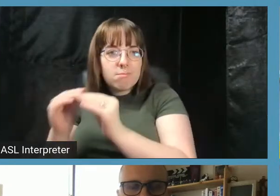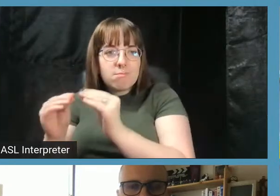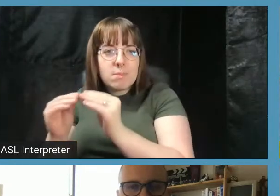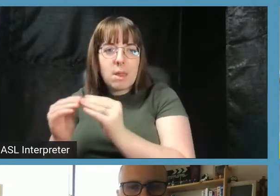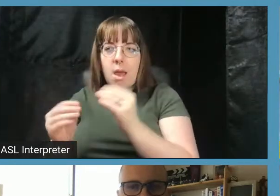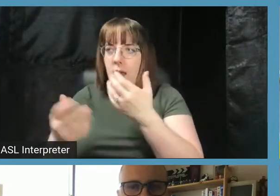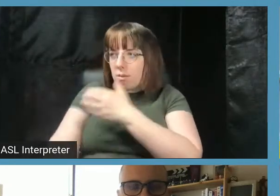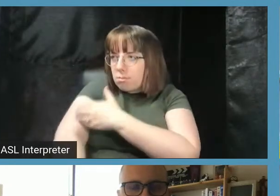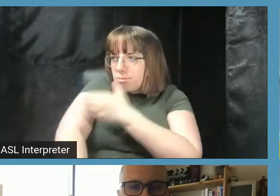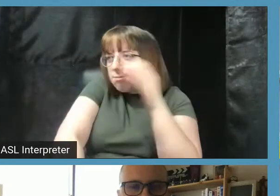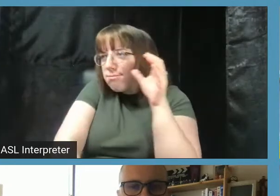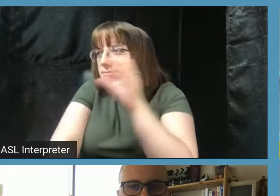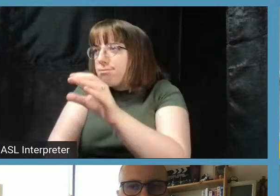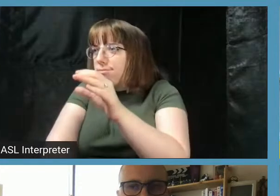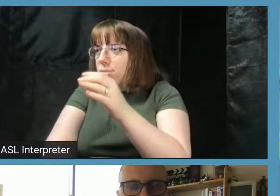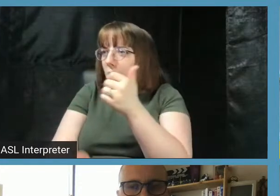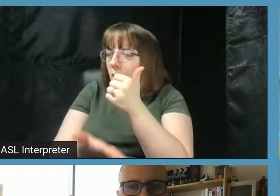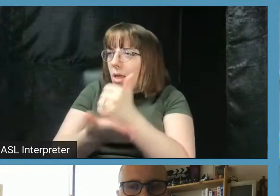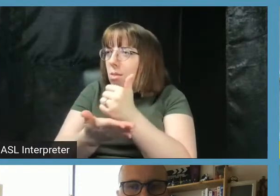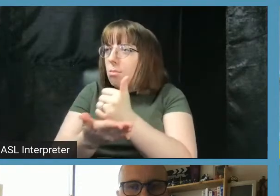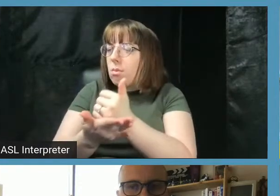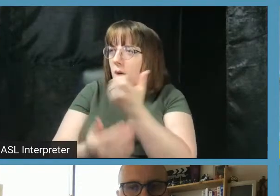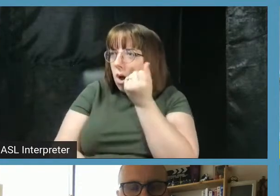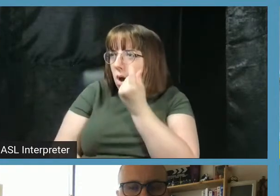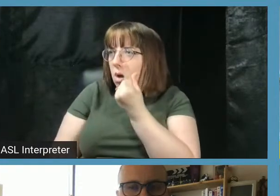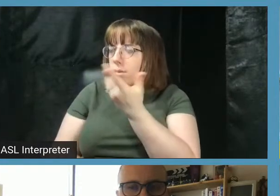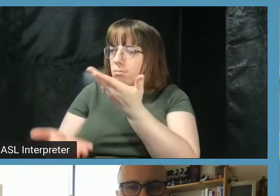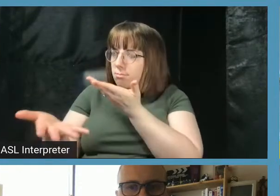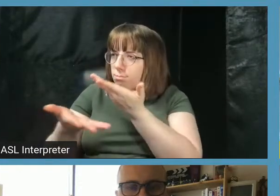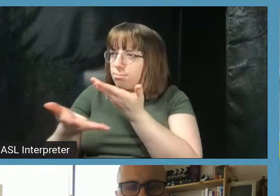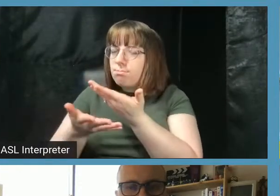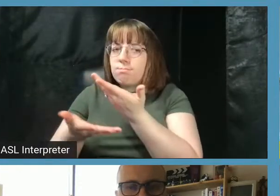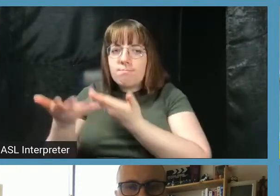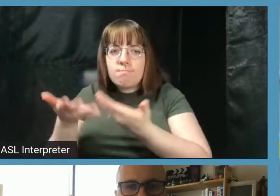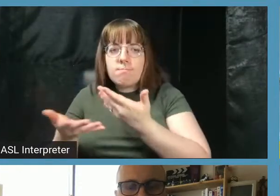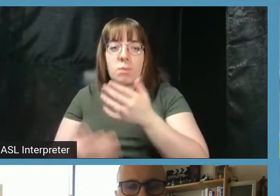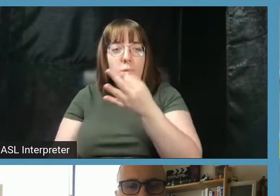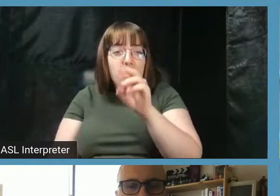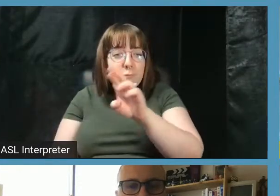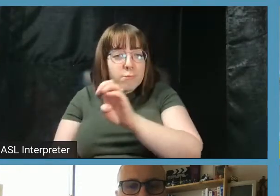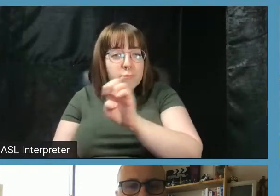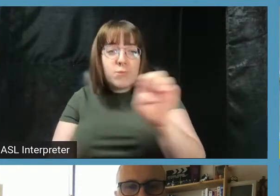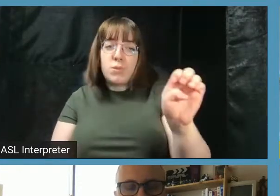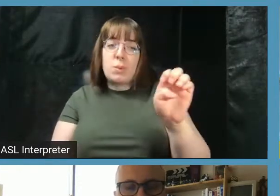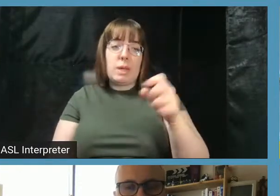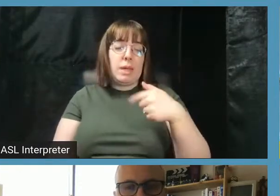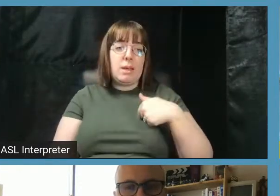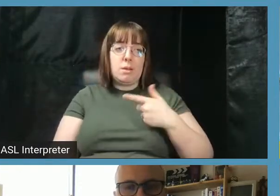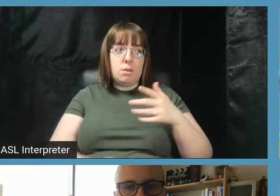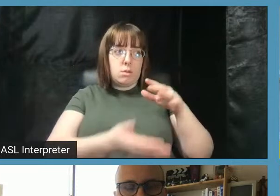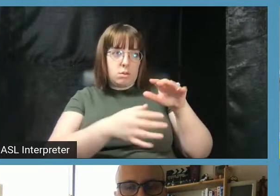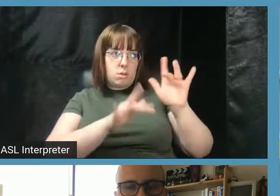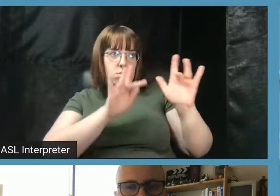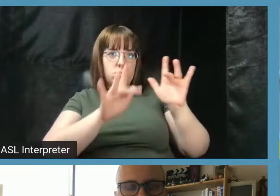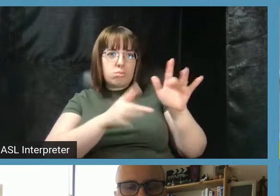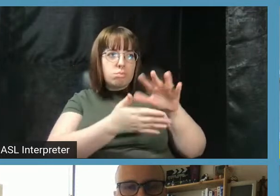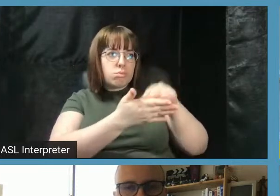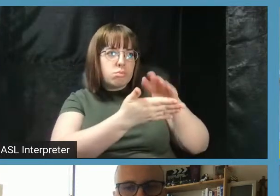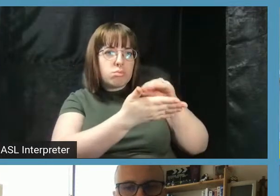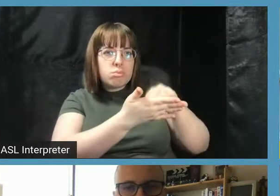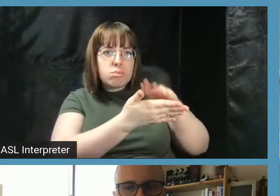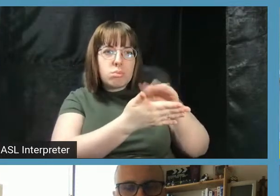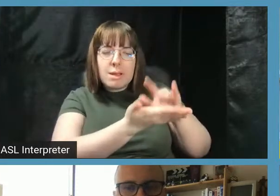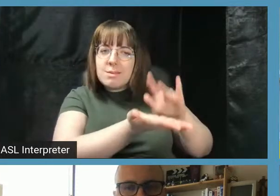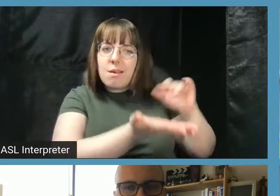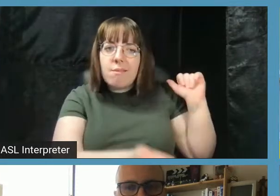and help that person to understand? There's a lot of free resources out there for learning Office well. And this sounds like a trivial thing, but it's